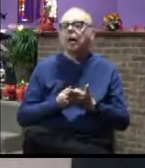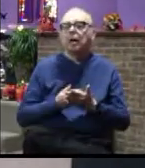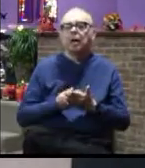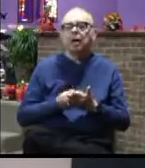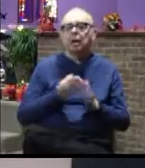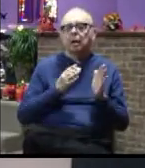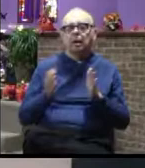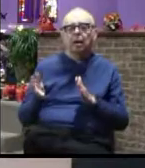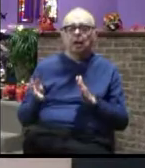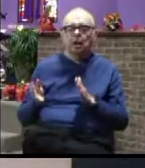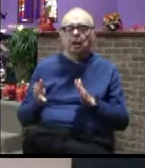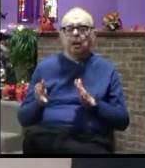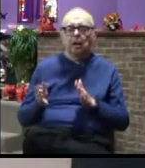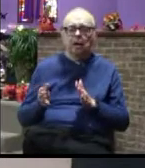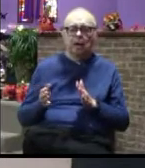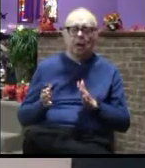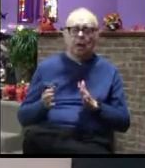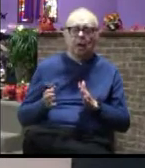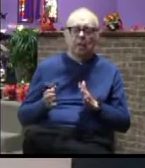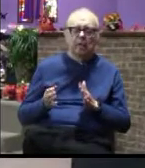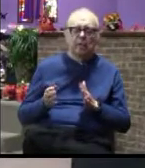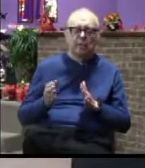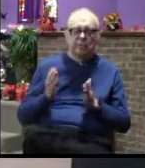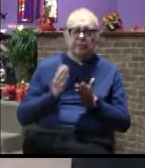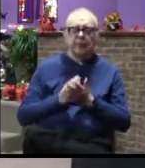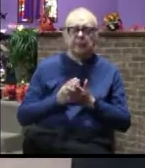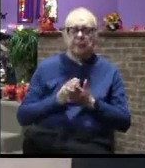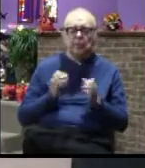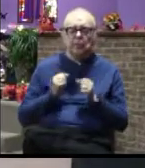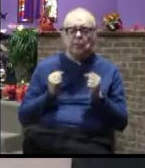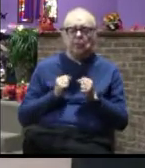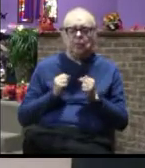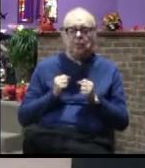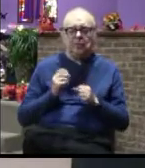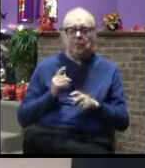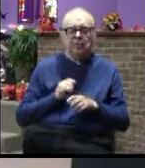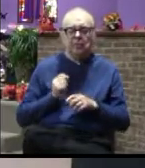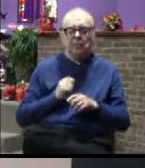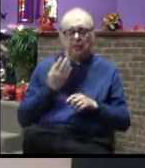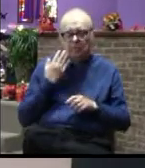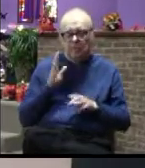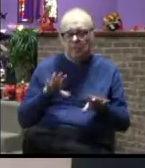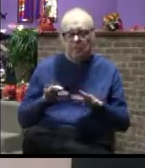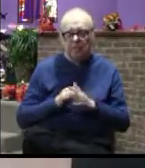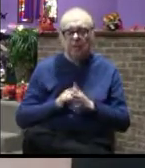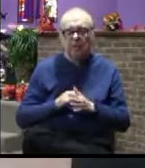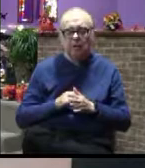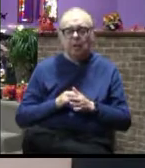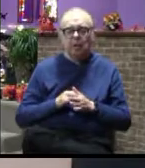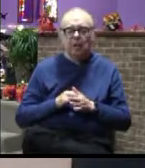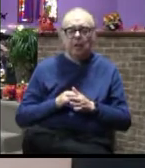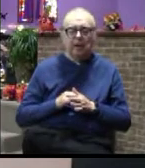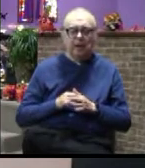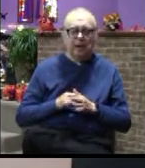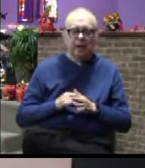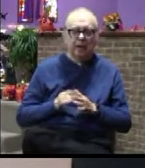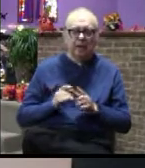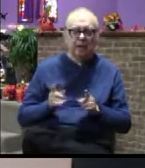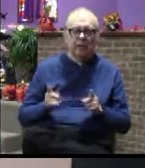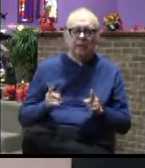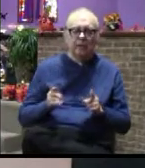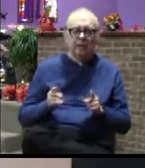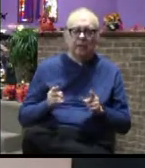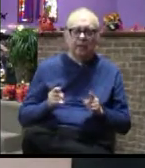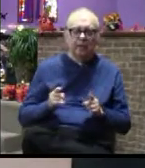of the air in the cold temperatures and everything else and then what happens is I don't know how they do this I don't know if they do this command